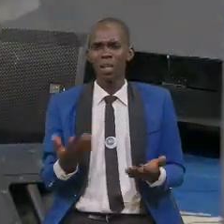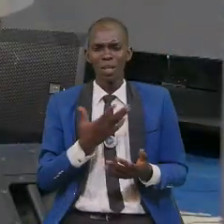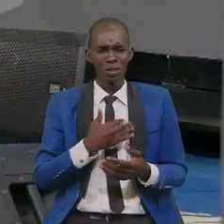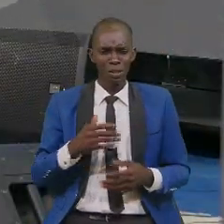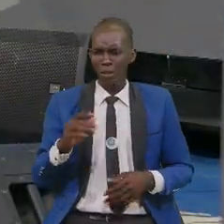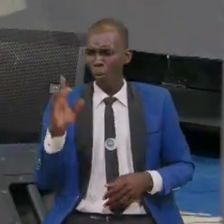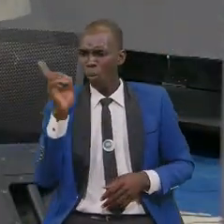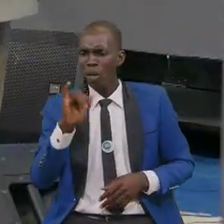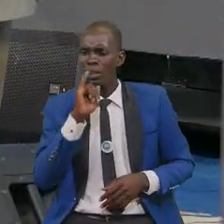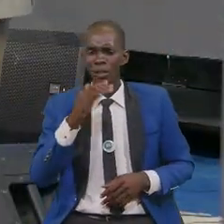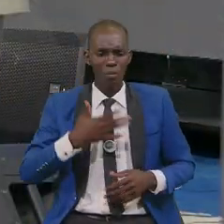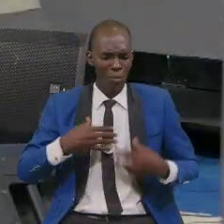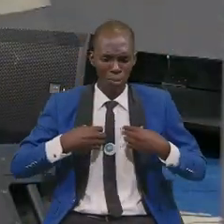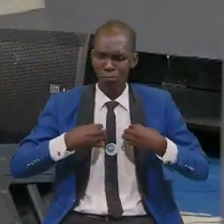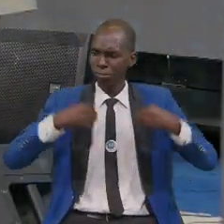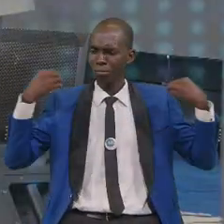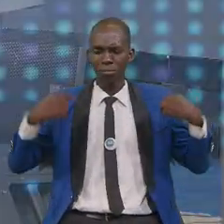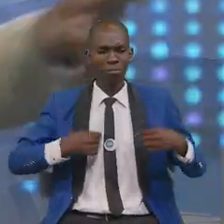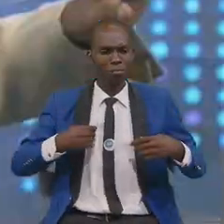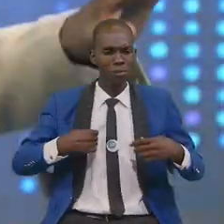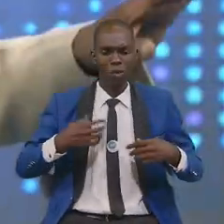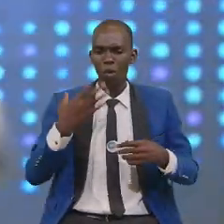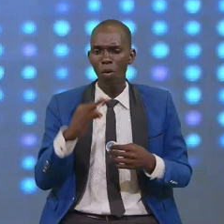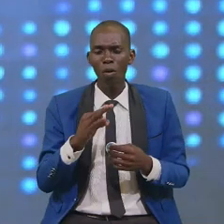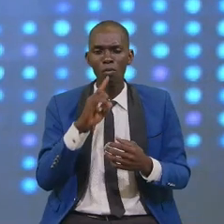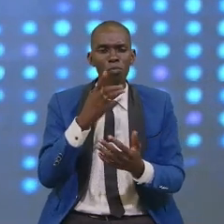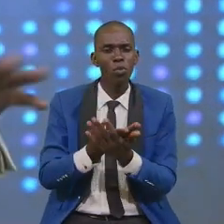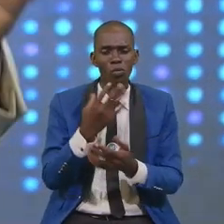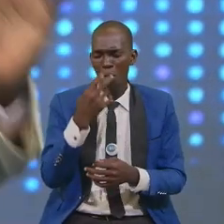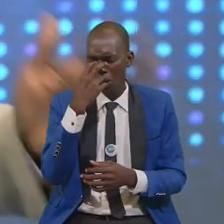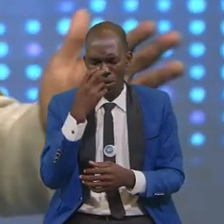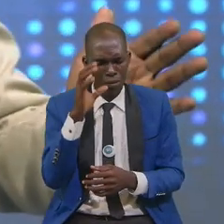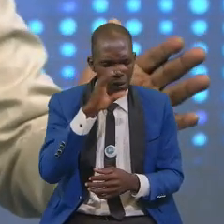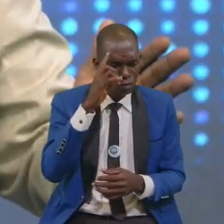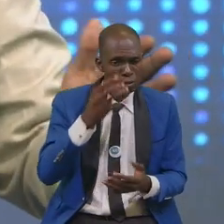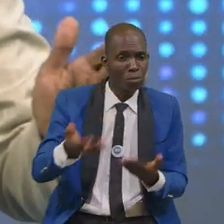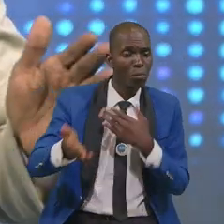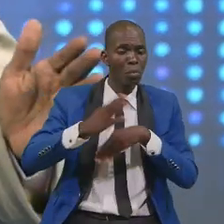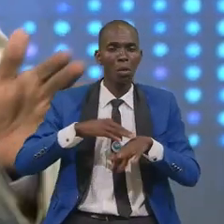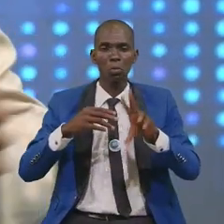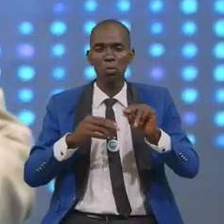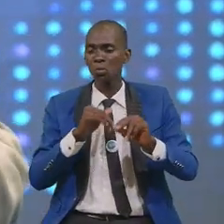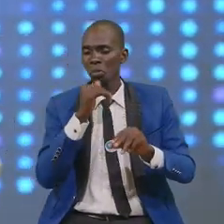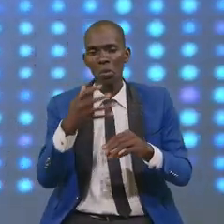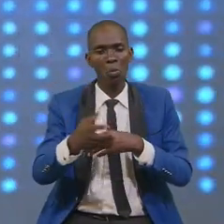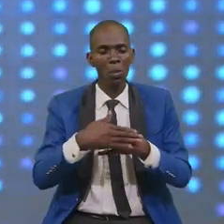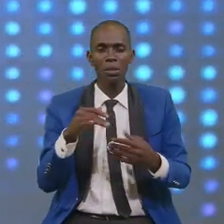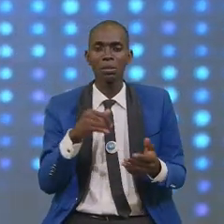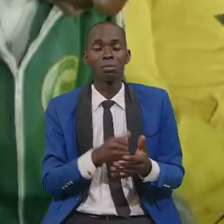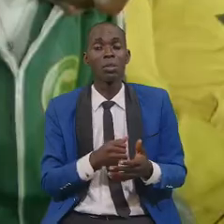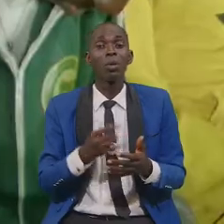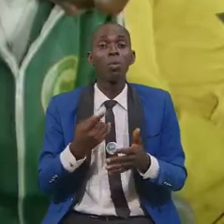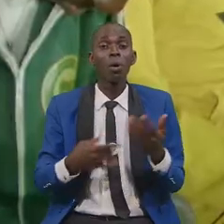The badge of blindness. Didn't go back to that. He got his sight, like you're going to get your